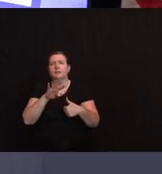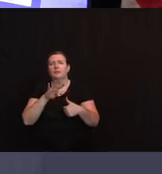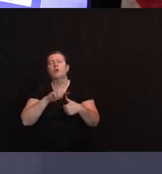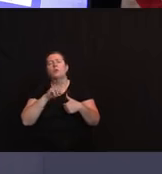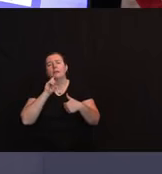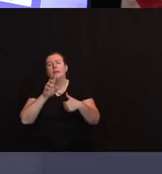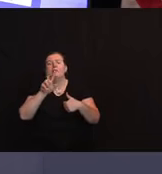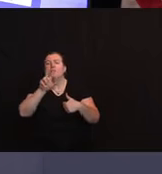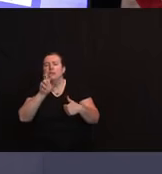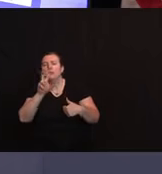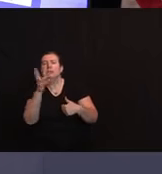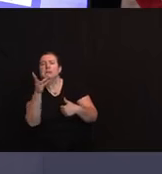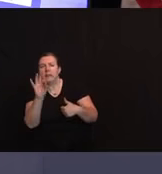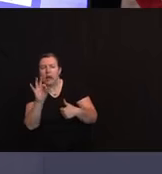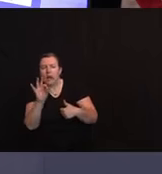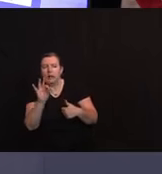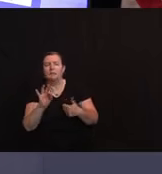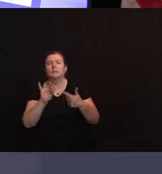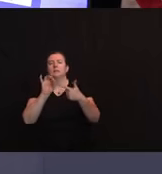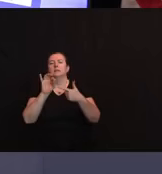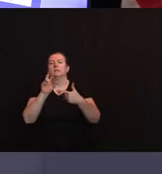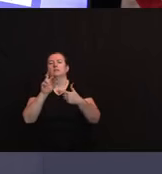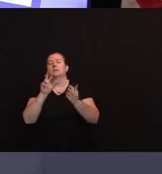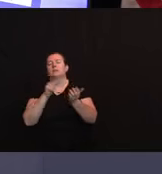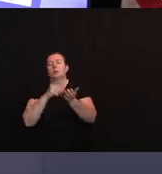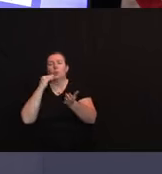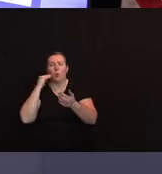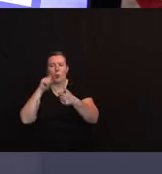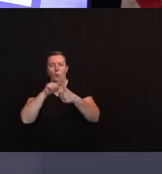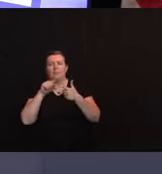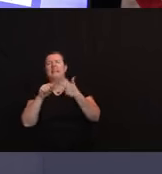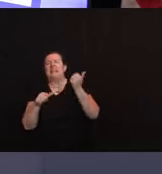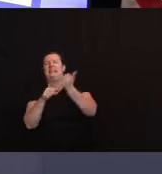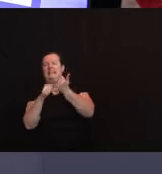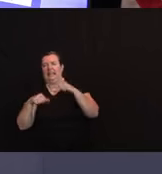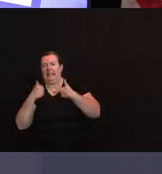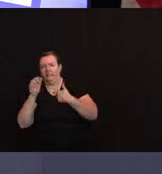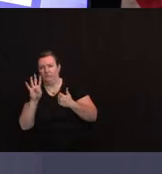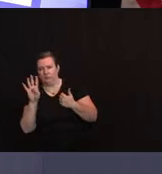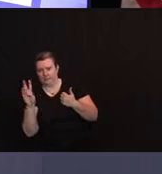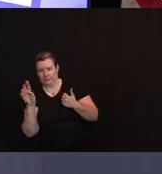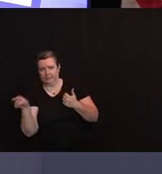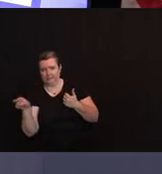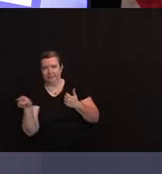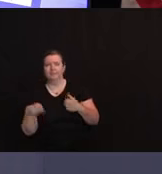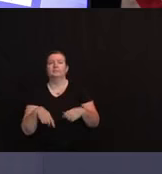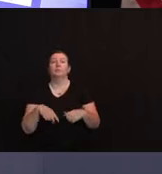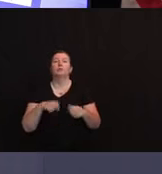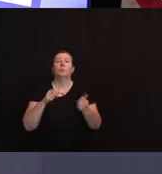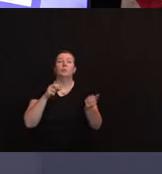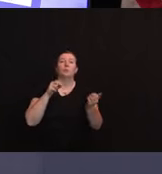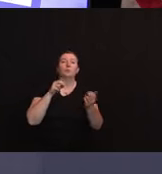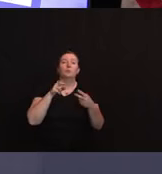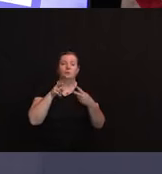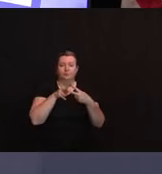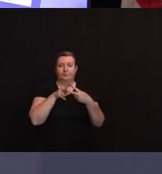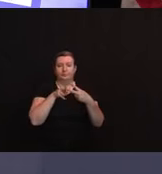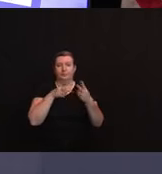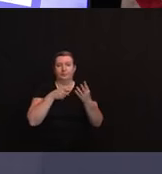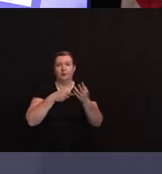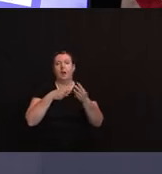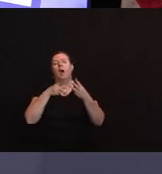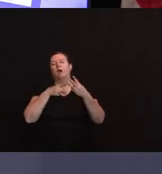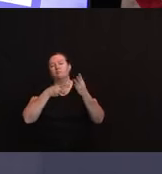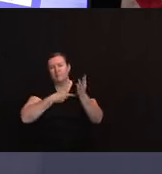livings, 6 dementia care homes, 2 specialty hospitals, 17